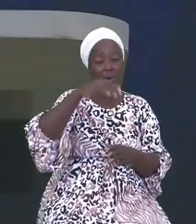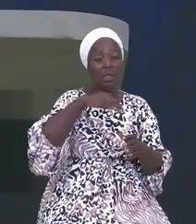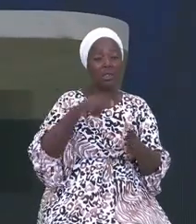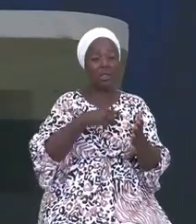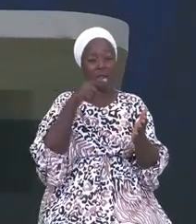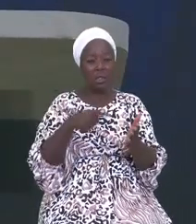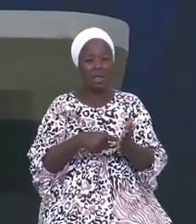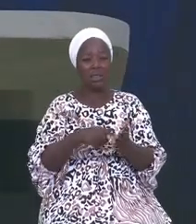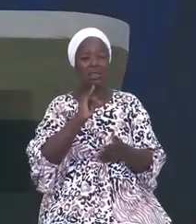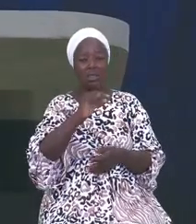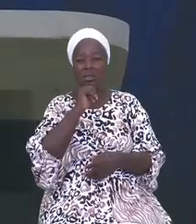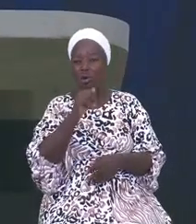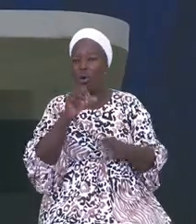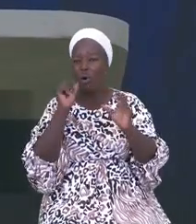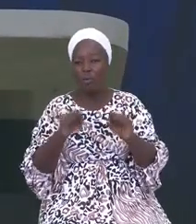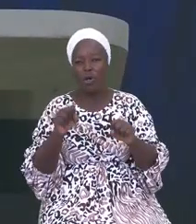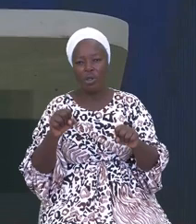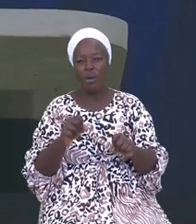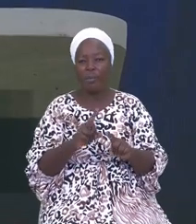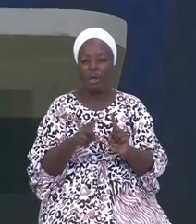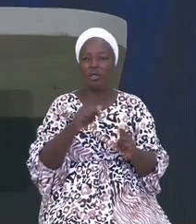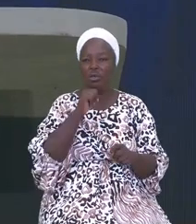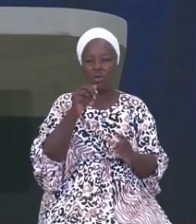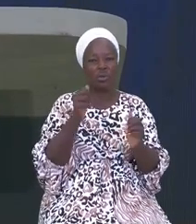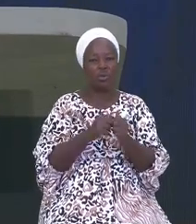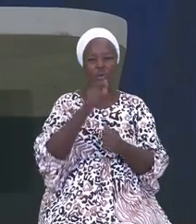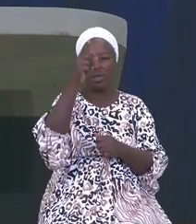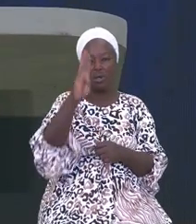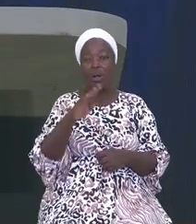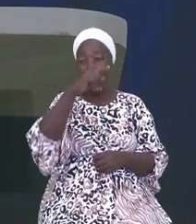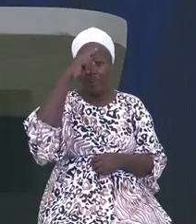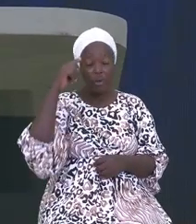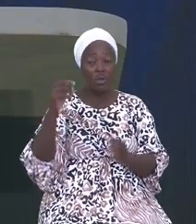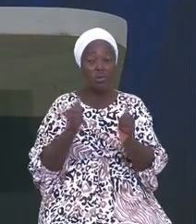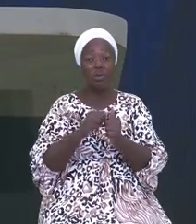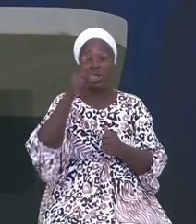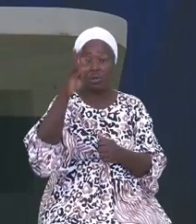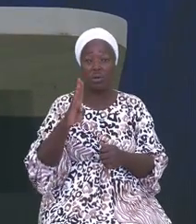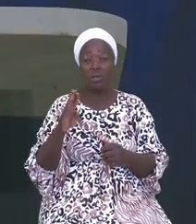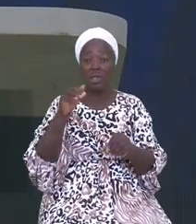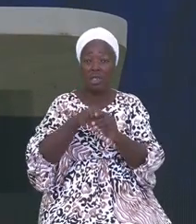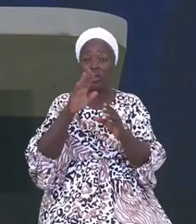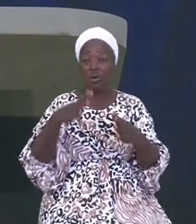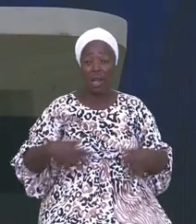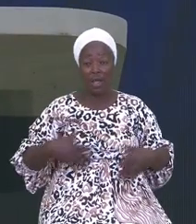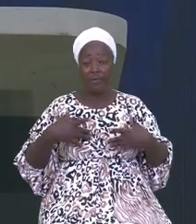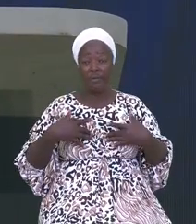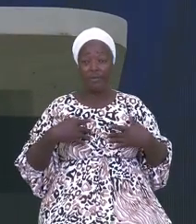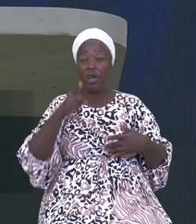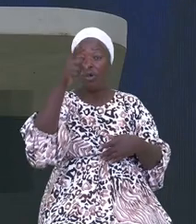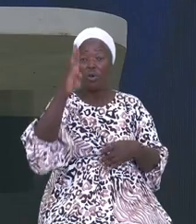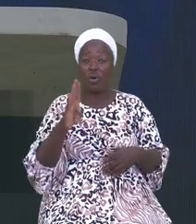is impossible, but not with God. Because with God in your life,